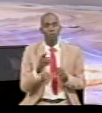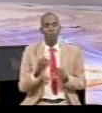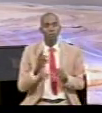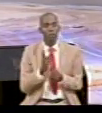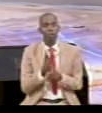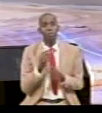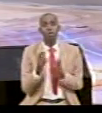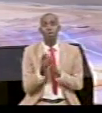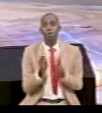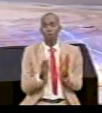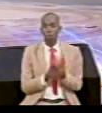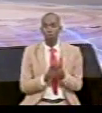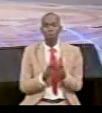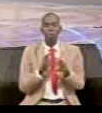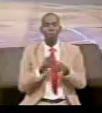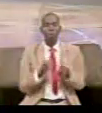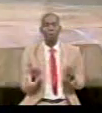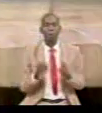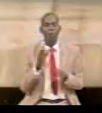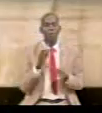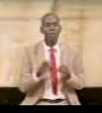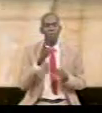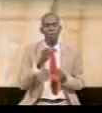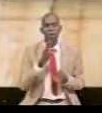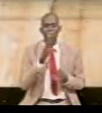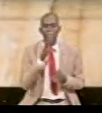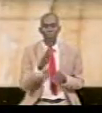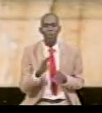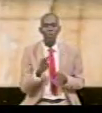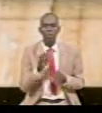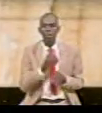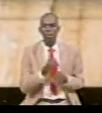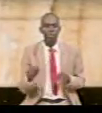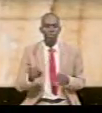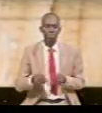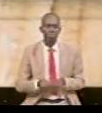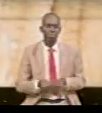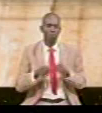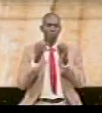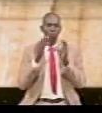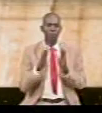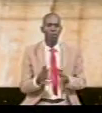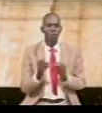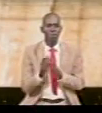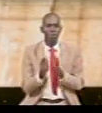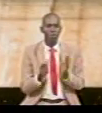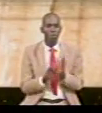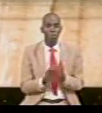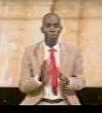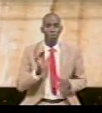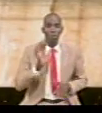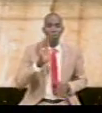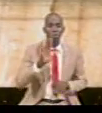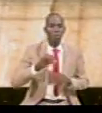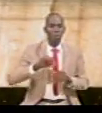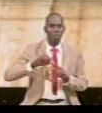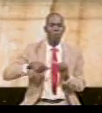thou be a breaker of the law, thy circumcision is